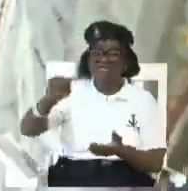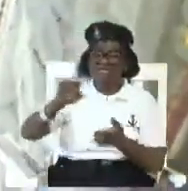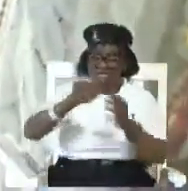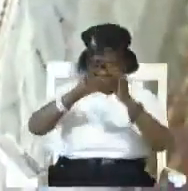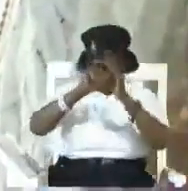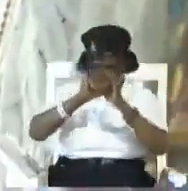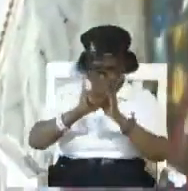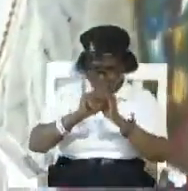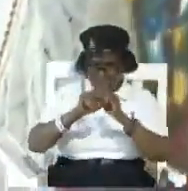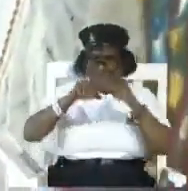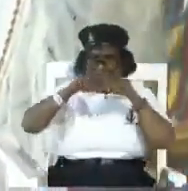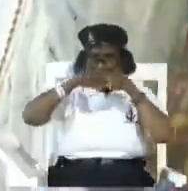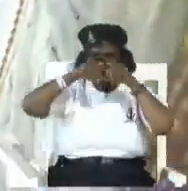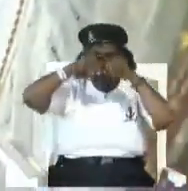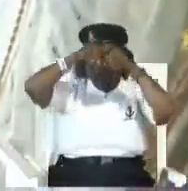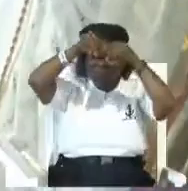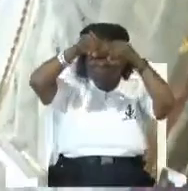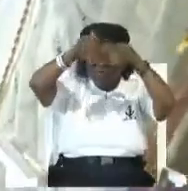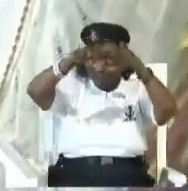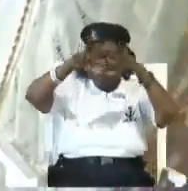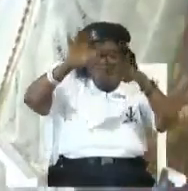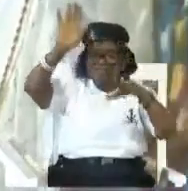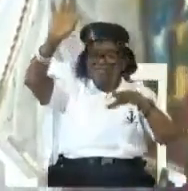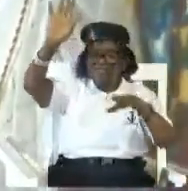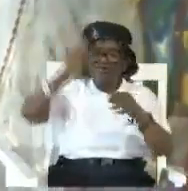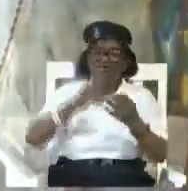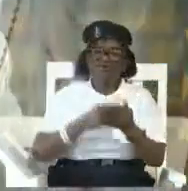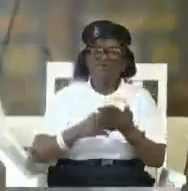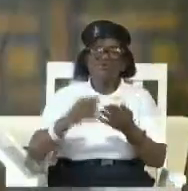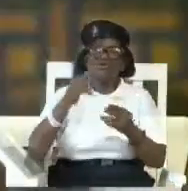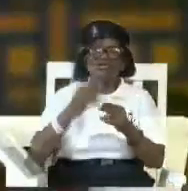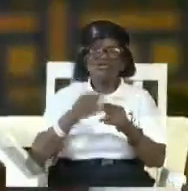Bless His holy name.